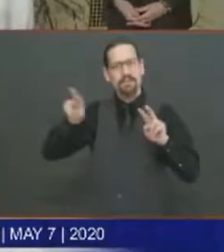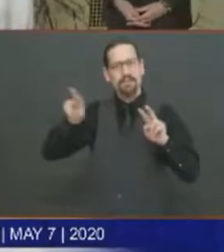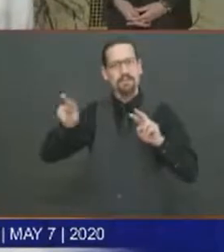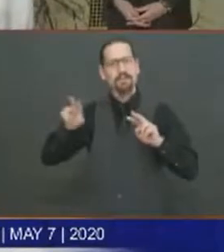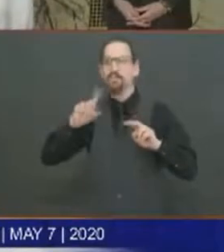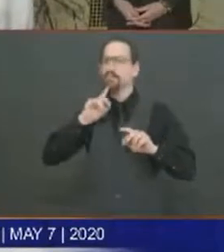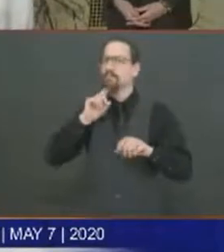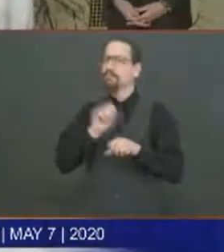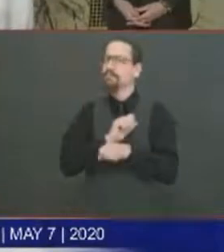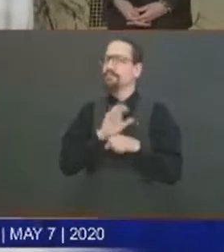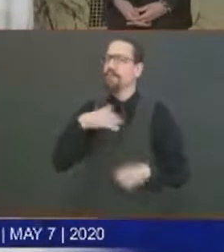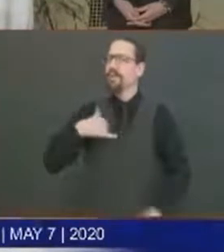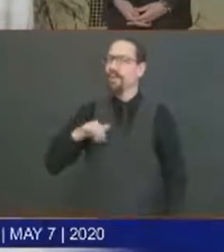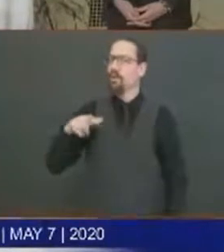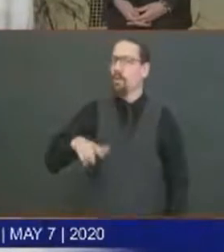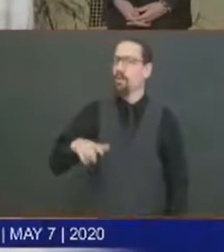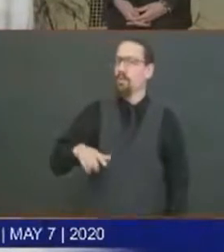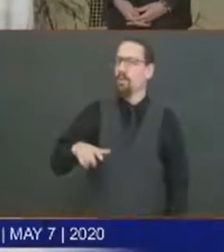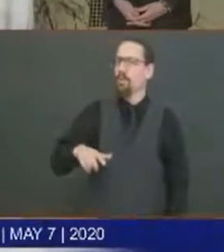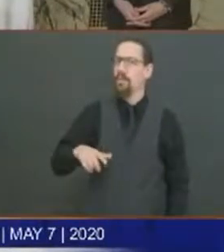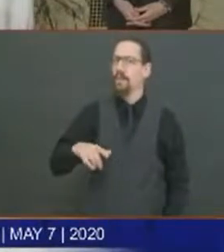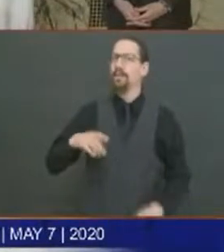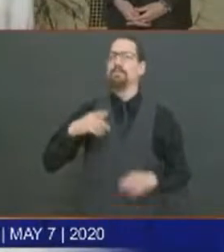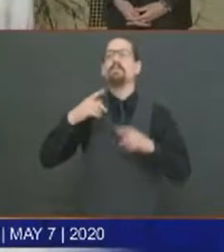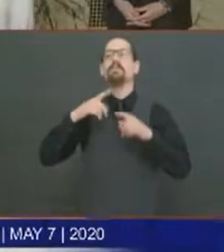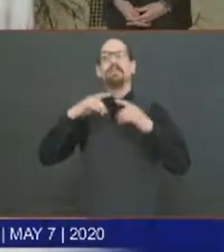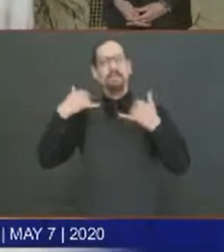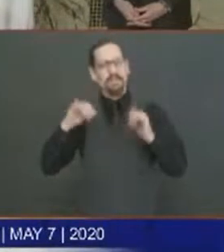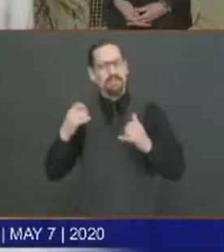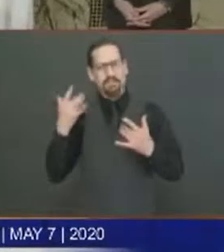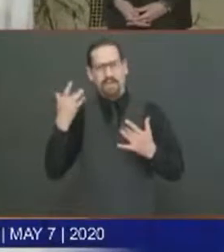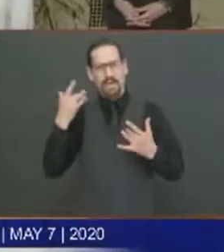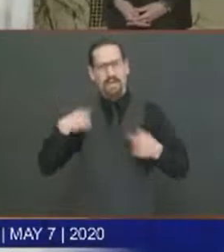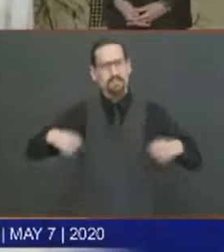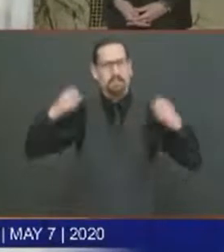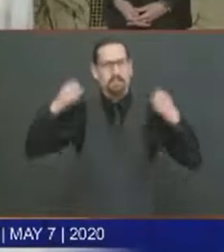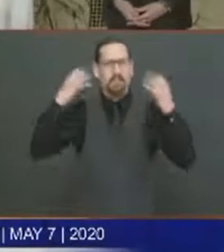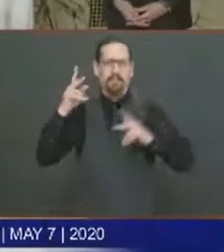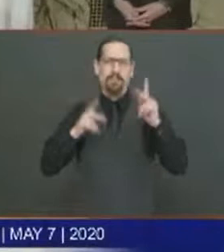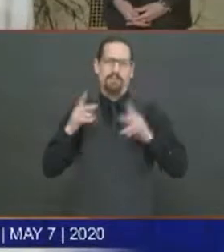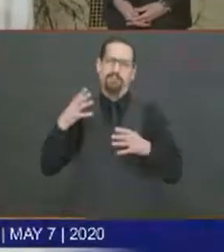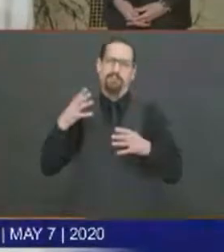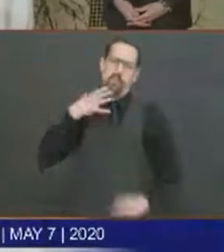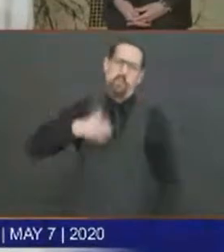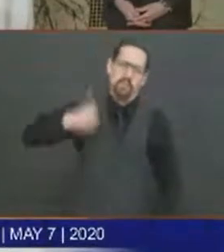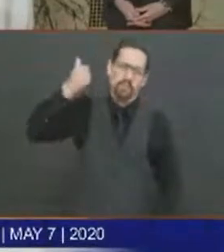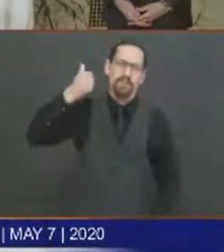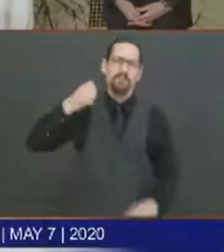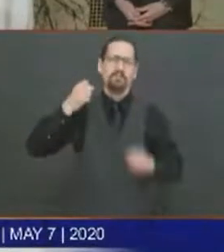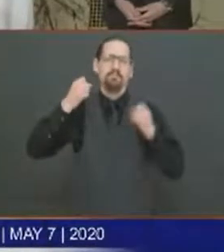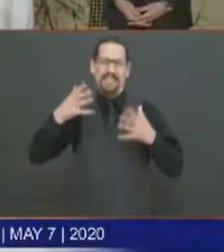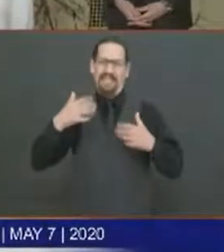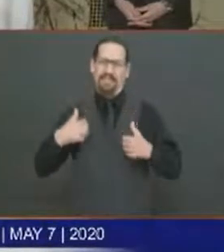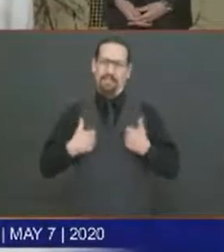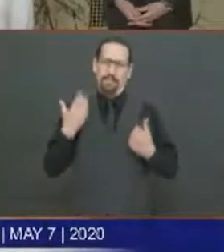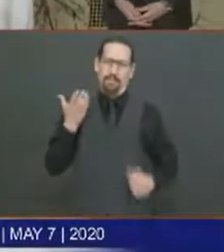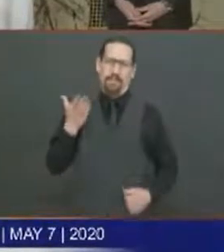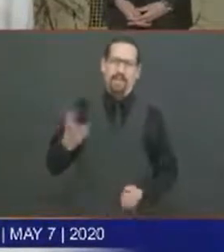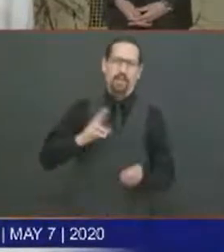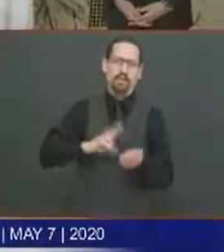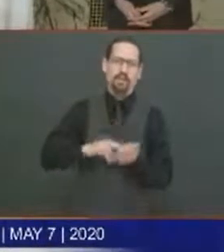and more people in nursing homes of an older age. And so that relatively speaking, to why